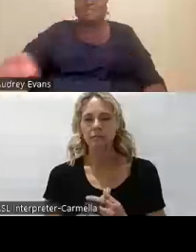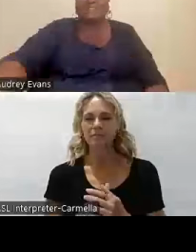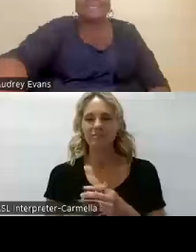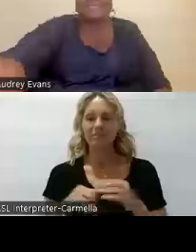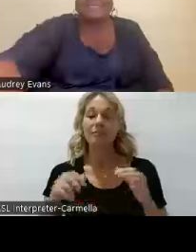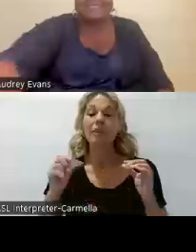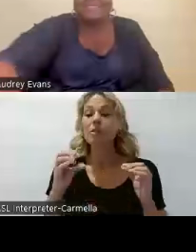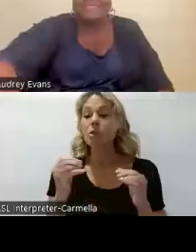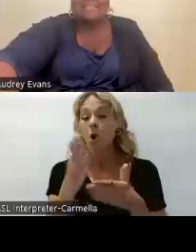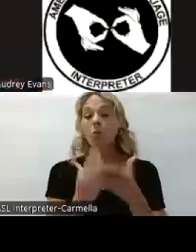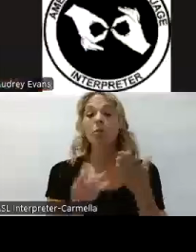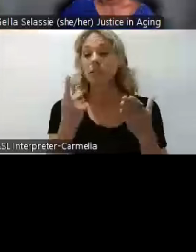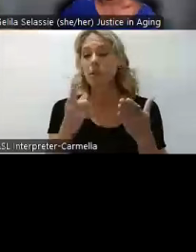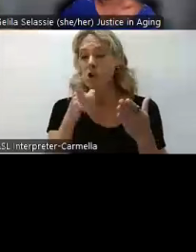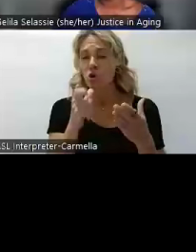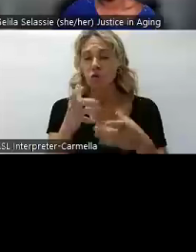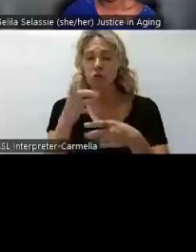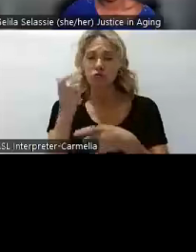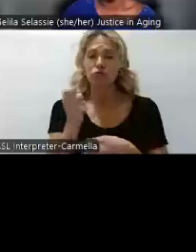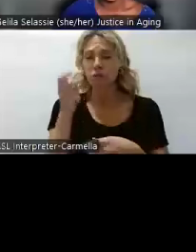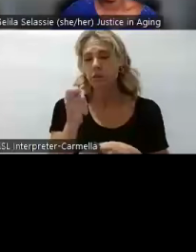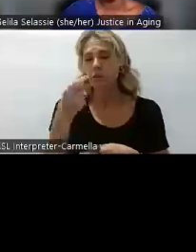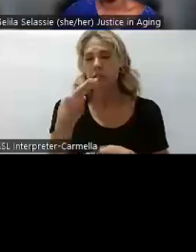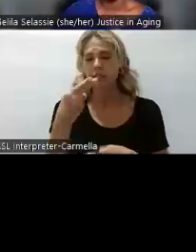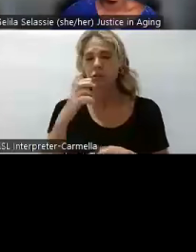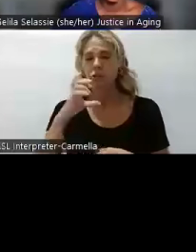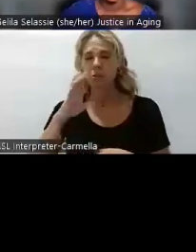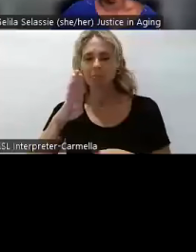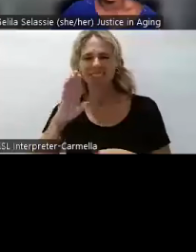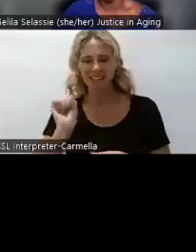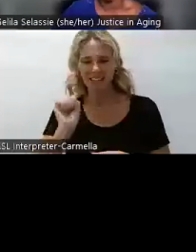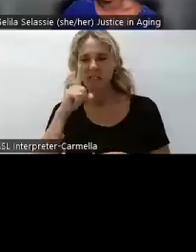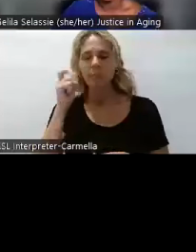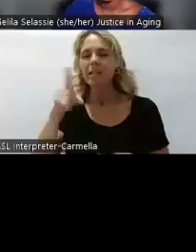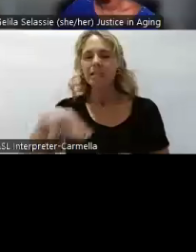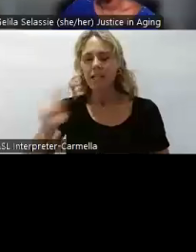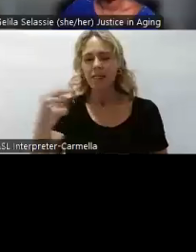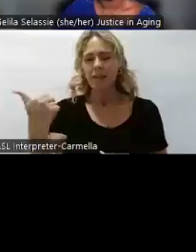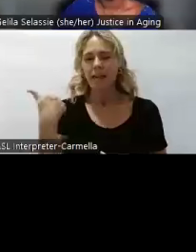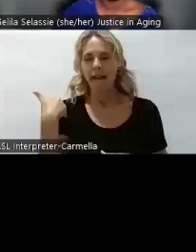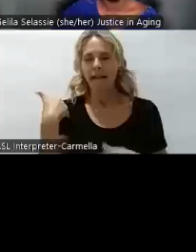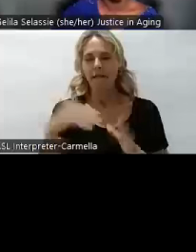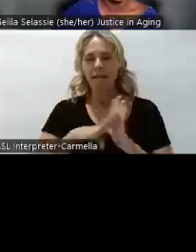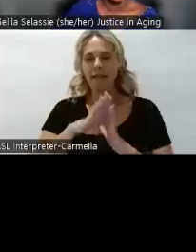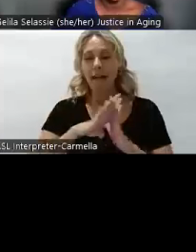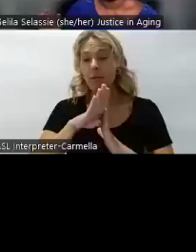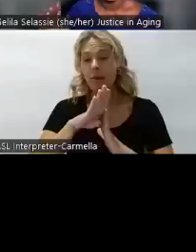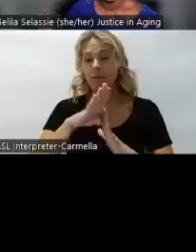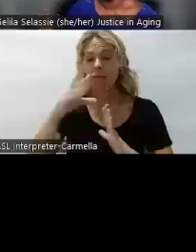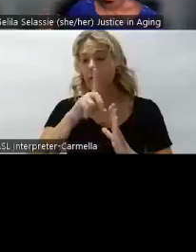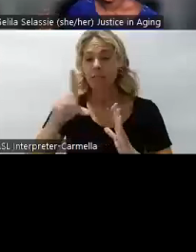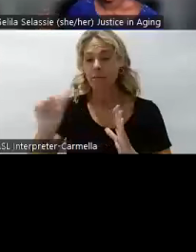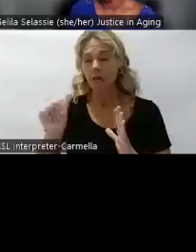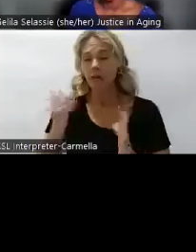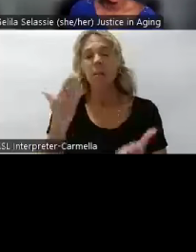So somebody who might be receiving HC and HCBS because they have a developmental disability